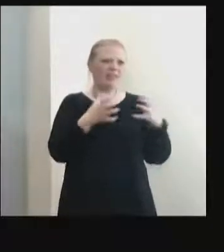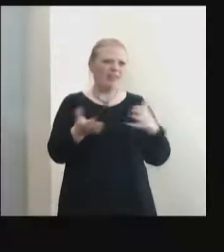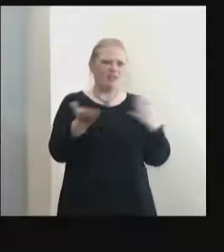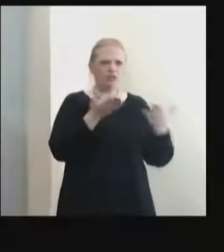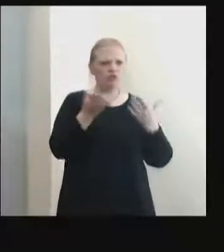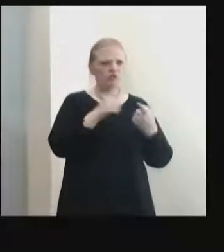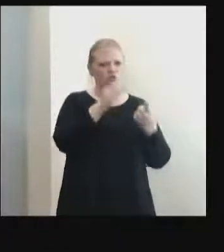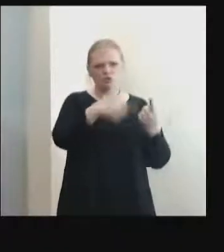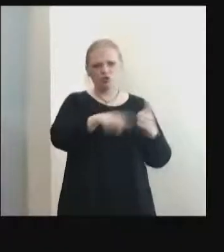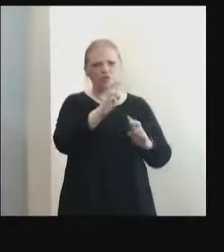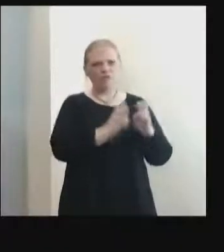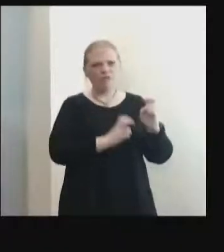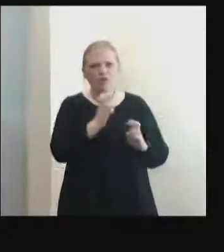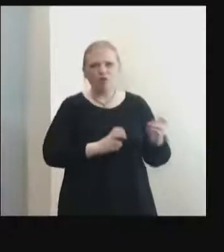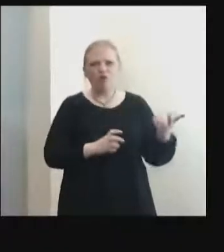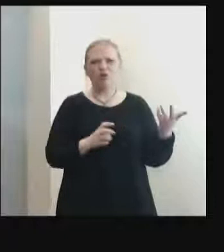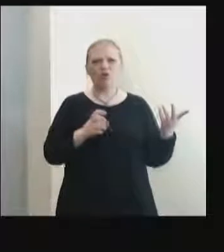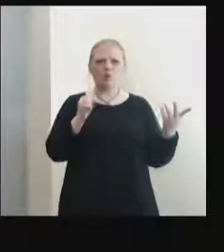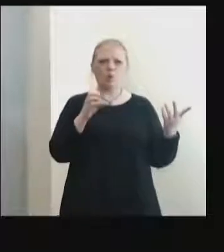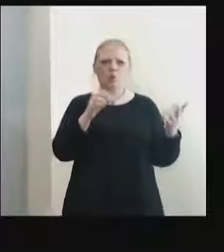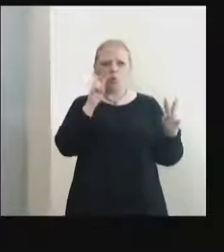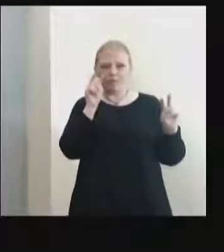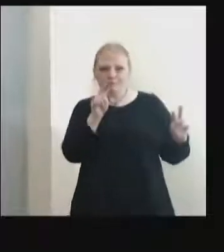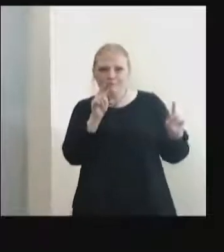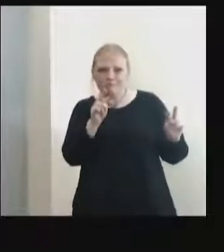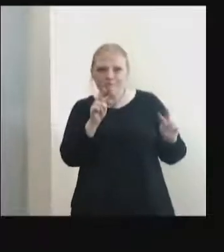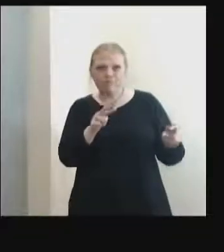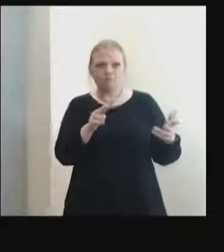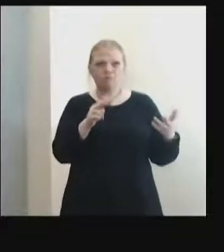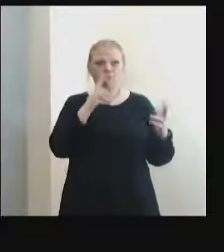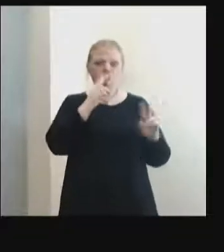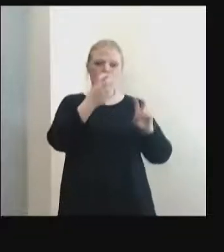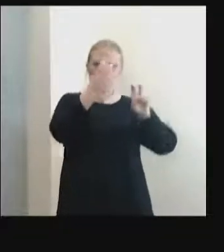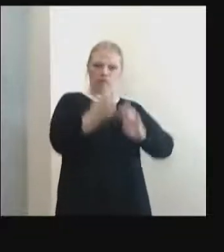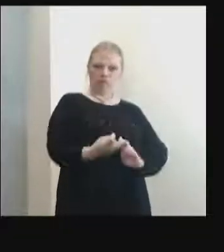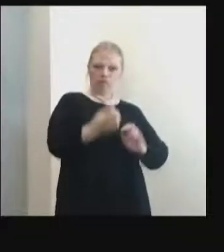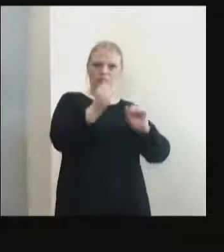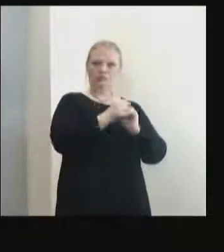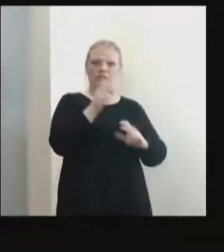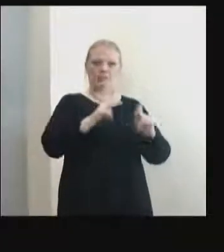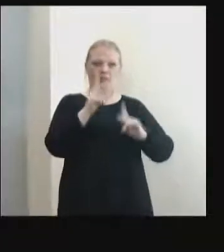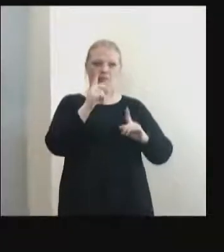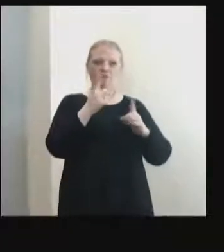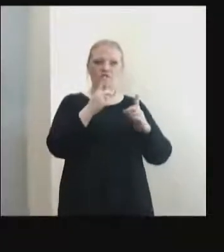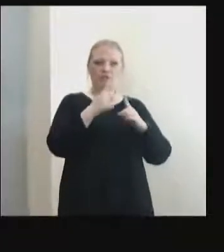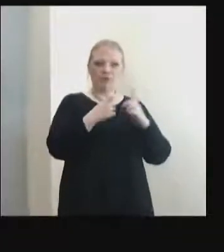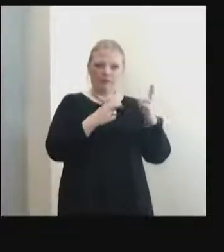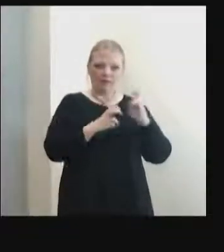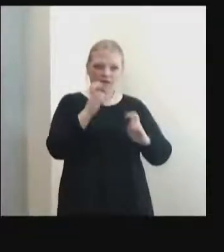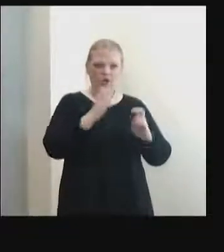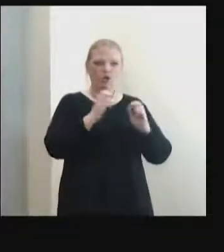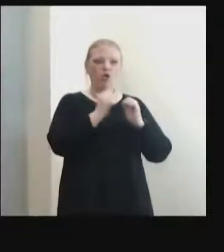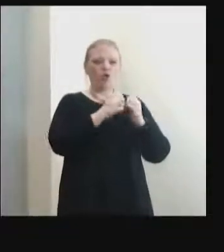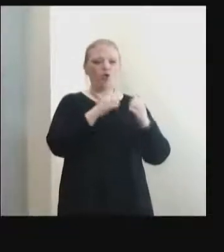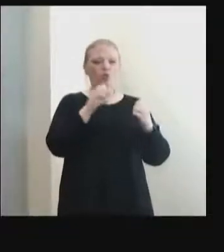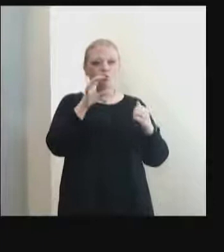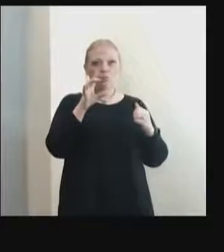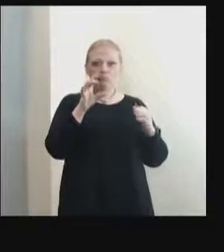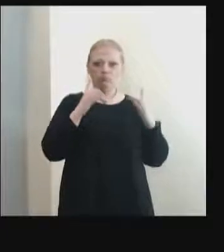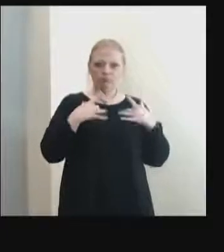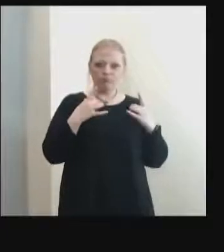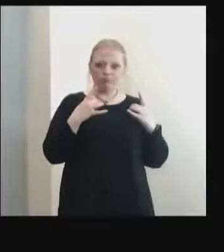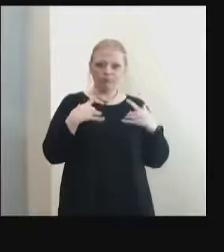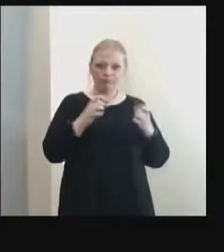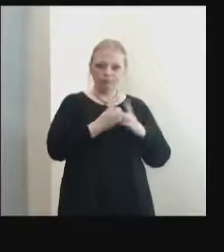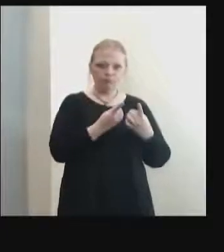County Fairgrounds as well. So I just look forward to sitting down with the folks from the fair, with our Department of Health, and going through their